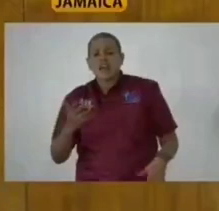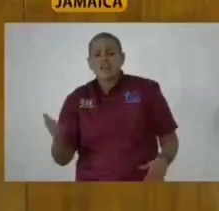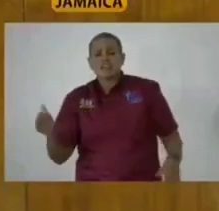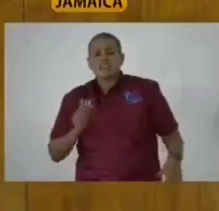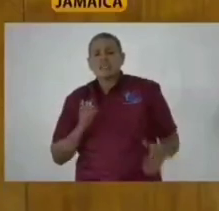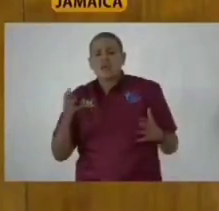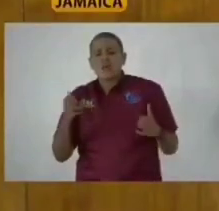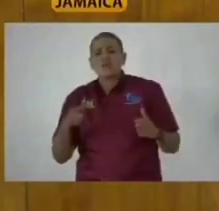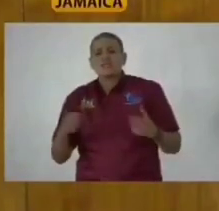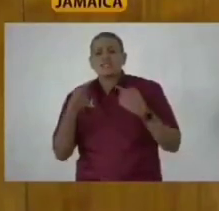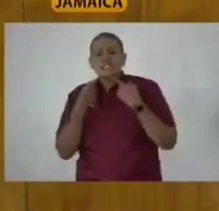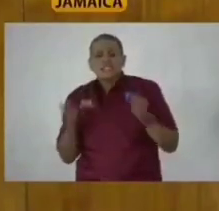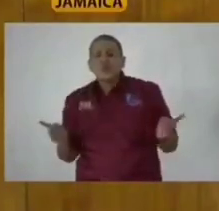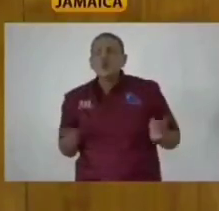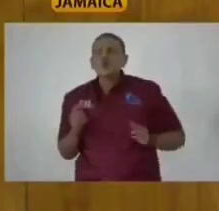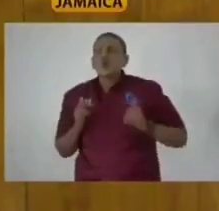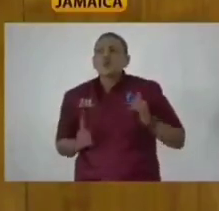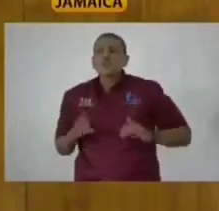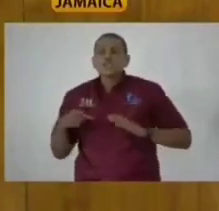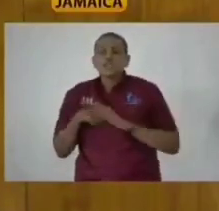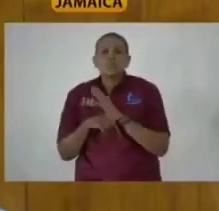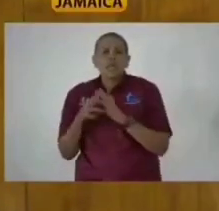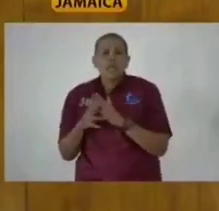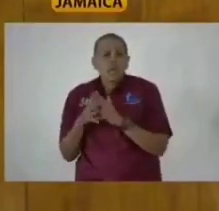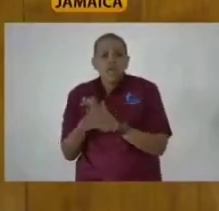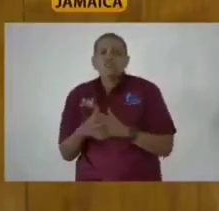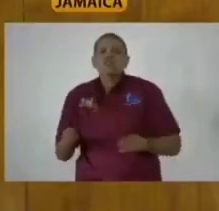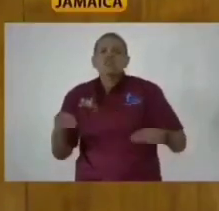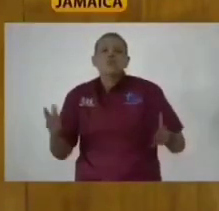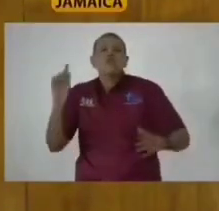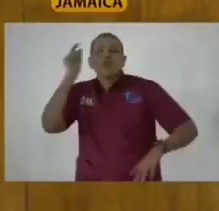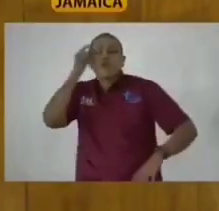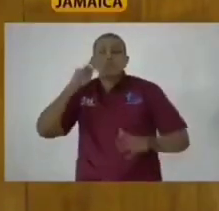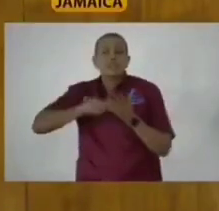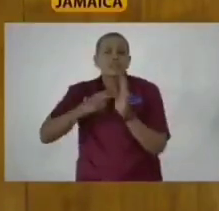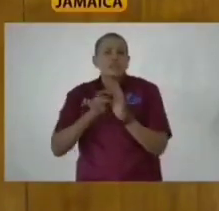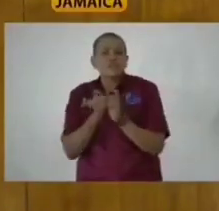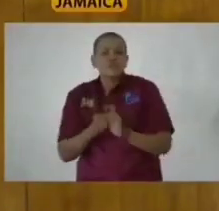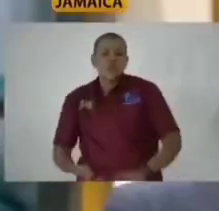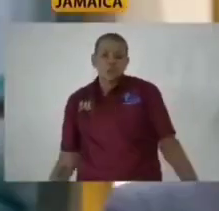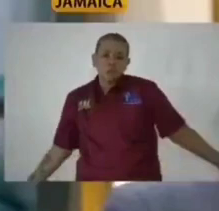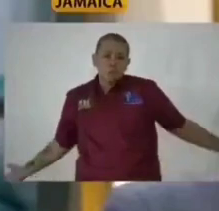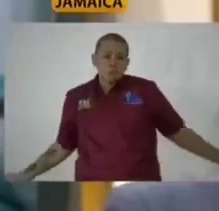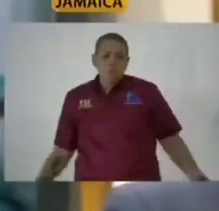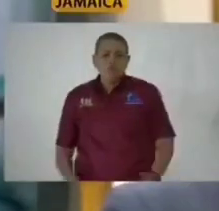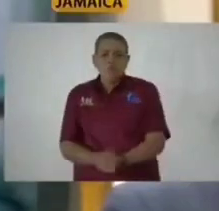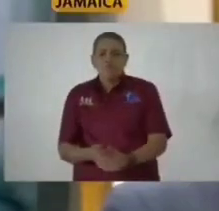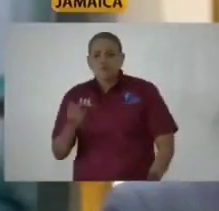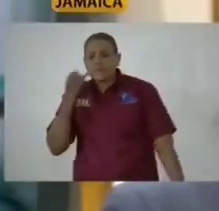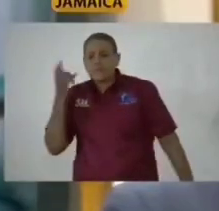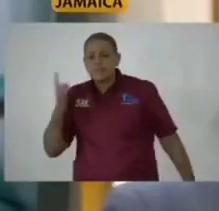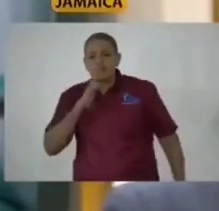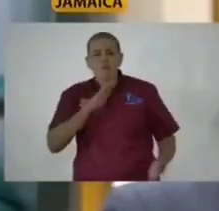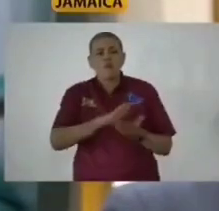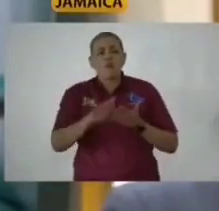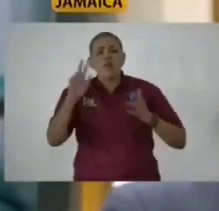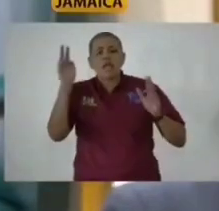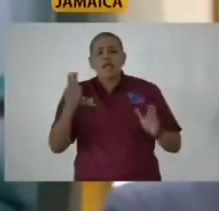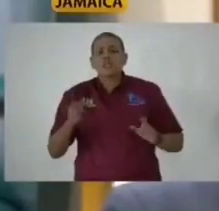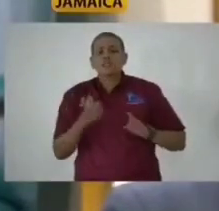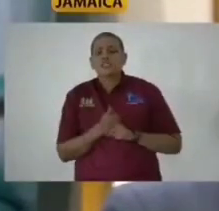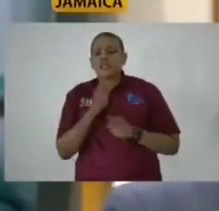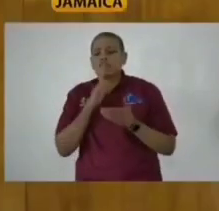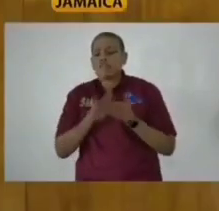want to disclose as to which deeply entrenched provisions the government is intending to amend. Now, if they're purely issues of tidying